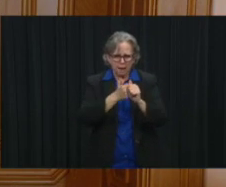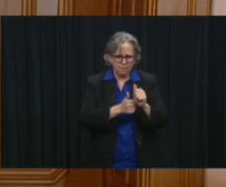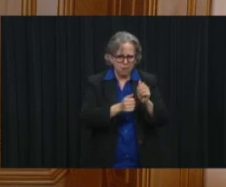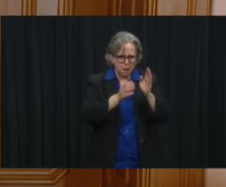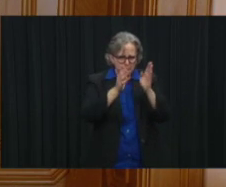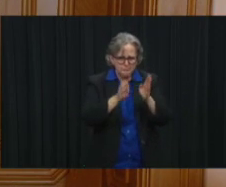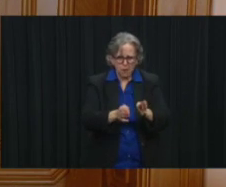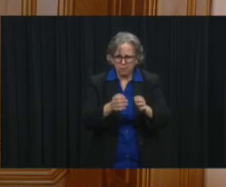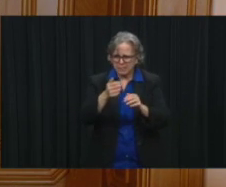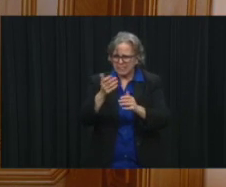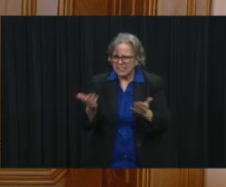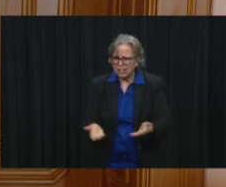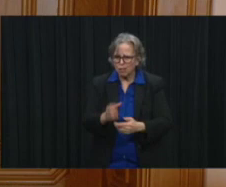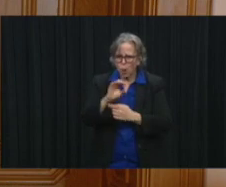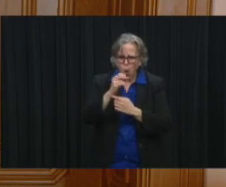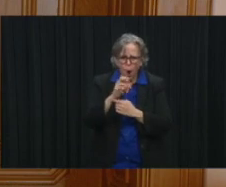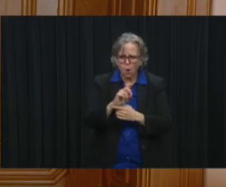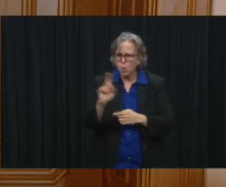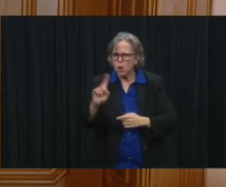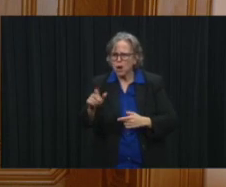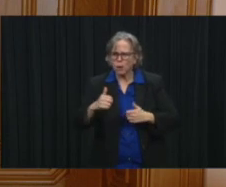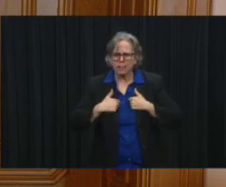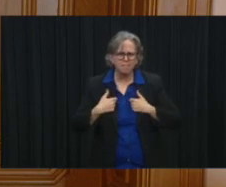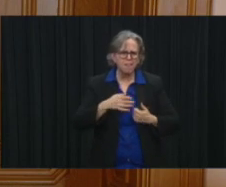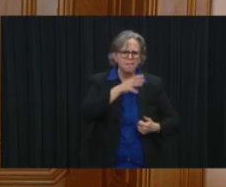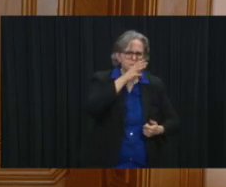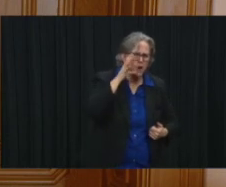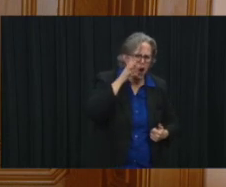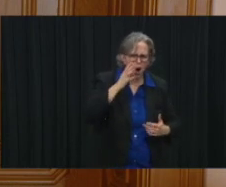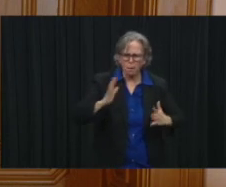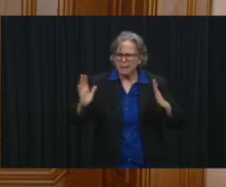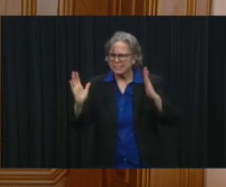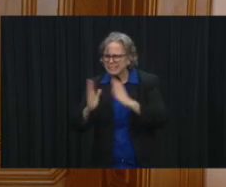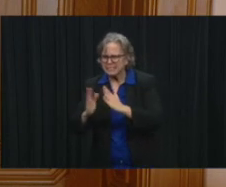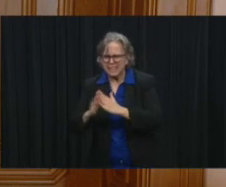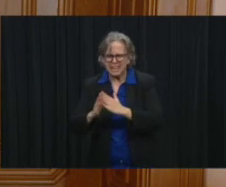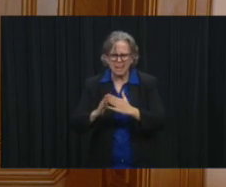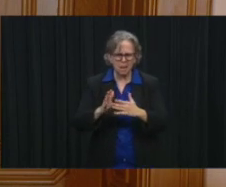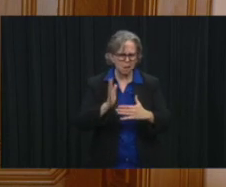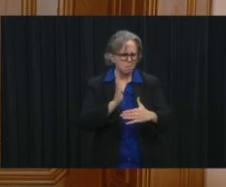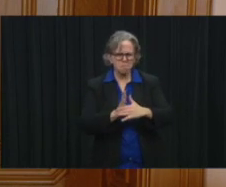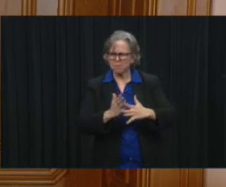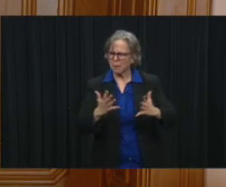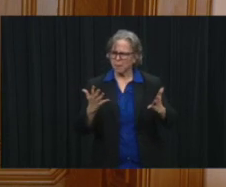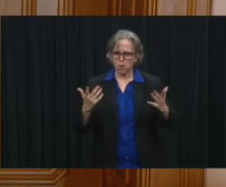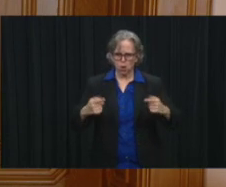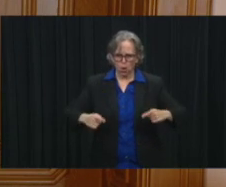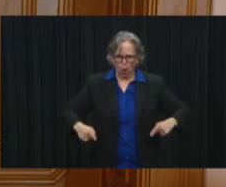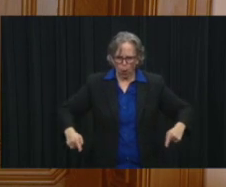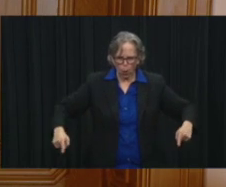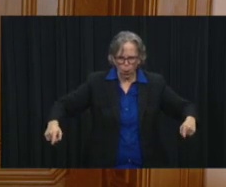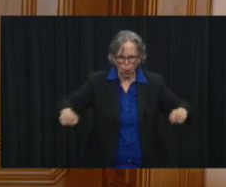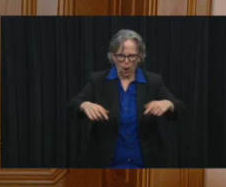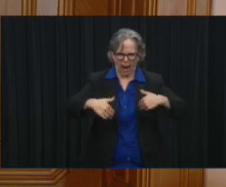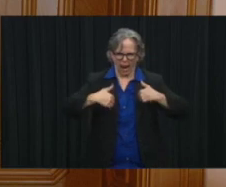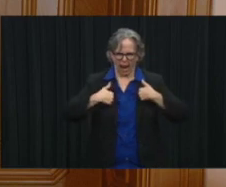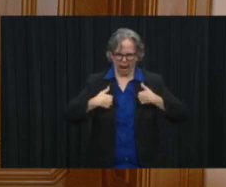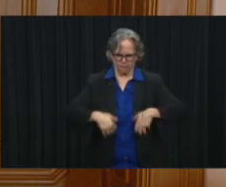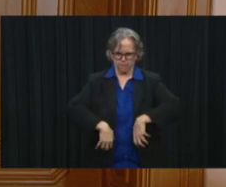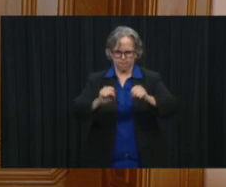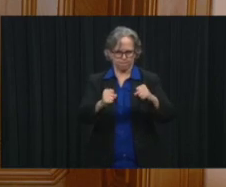in, rural, urban, suburban, that there be a pathway for them if in fact they get